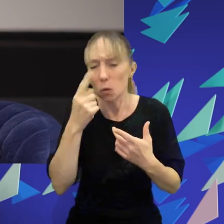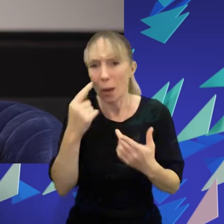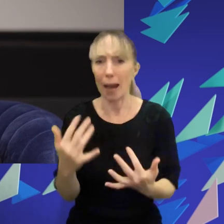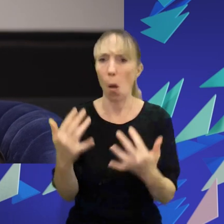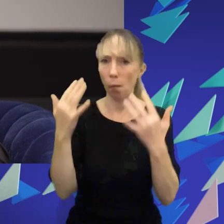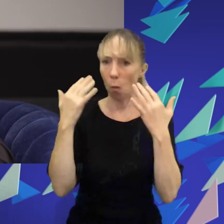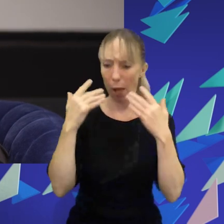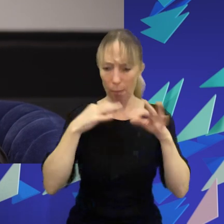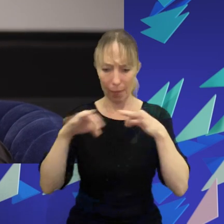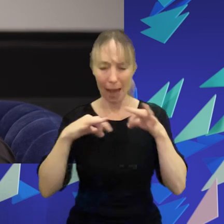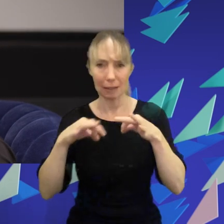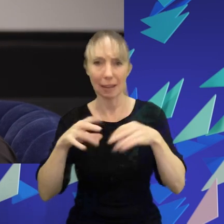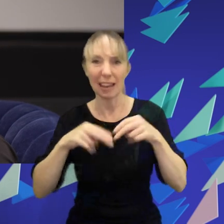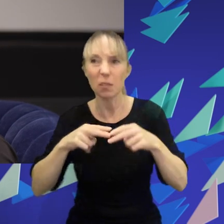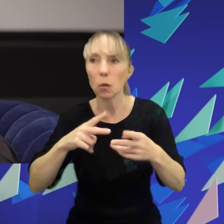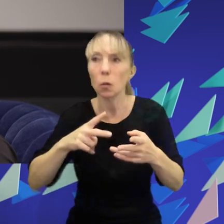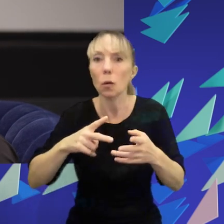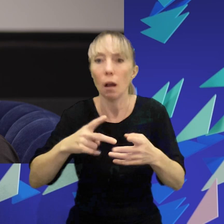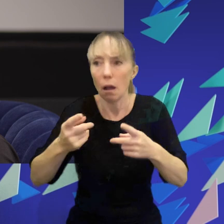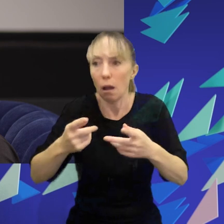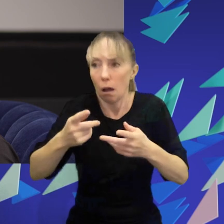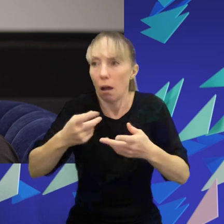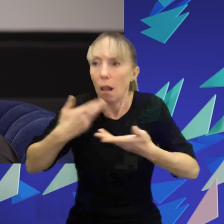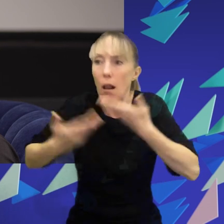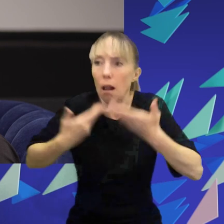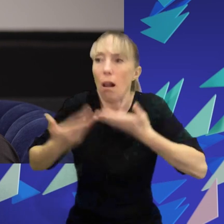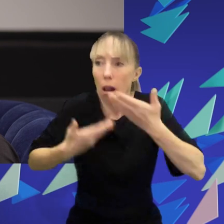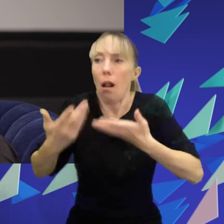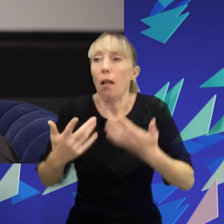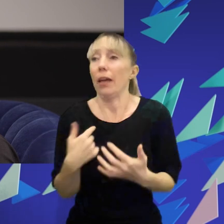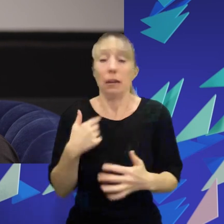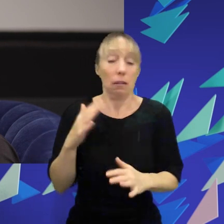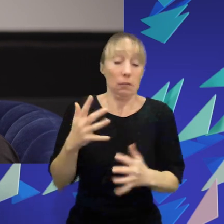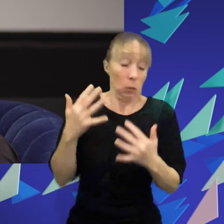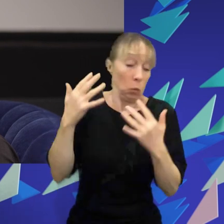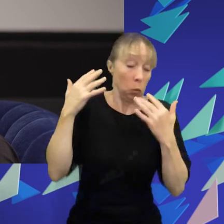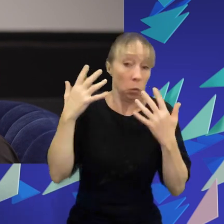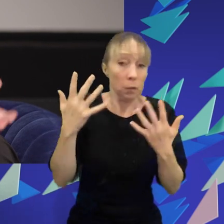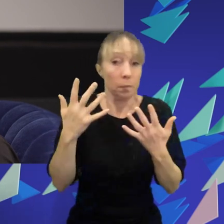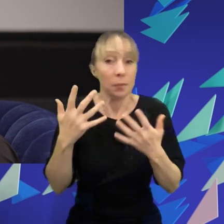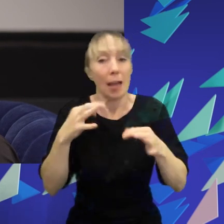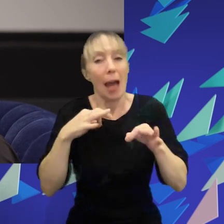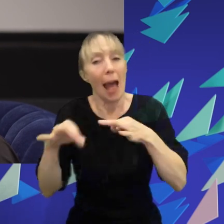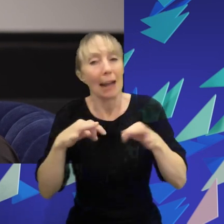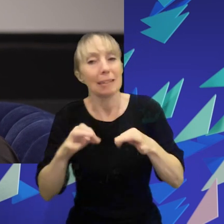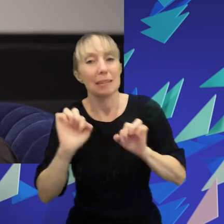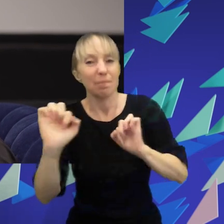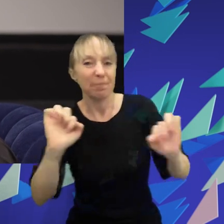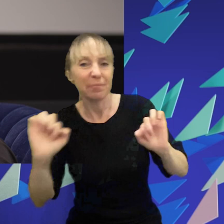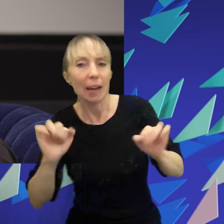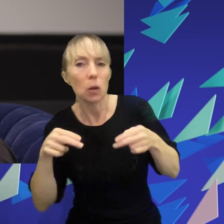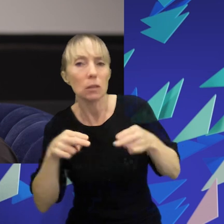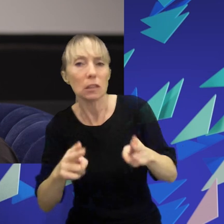if you get them a lot of amount of information. I think there's different approaches that actors have their own style